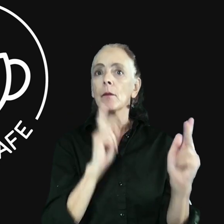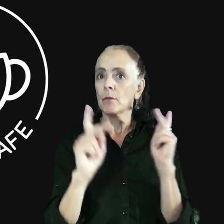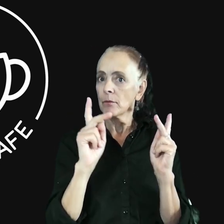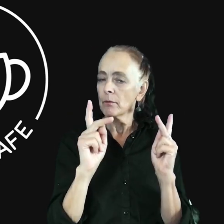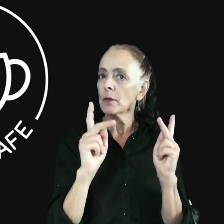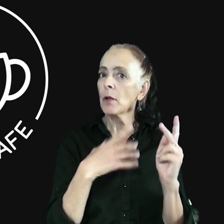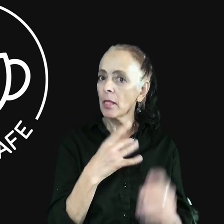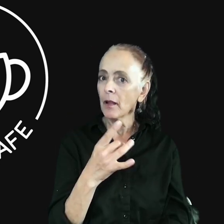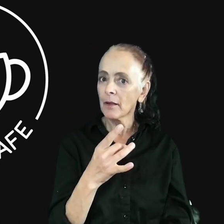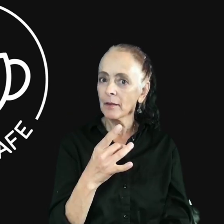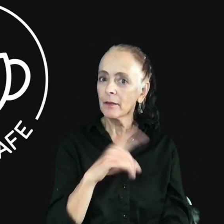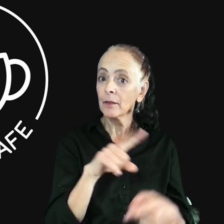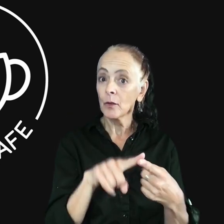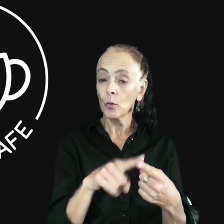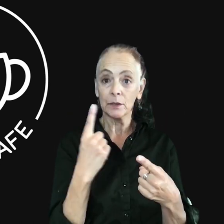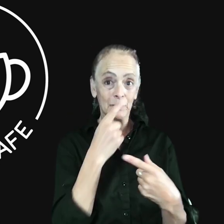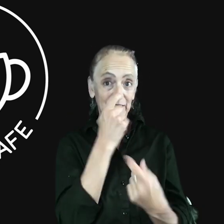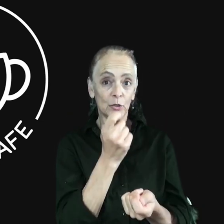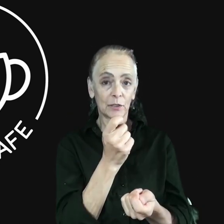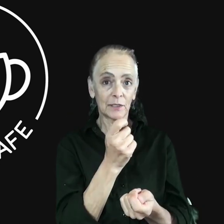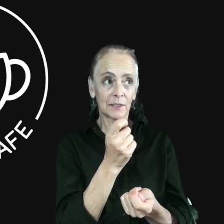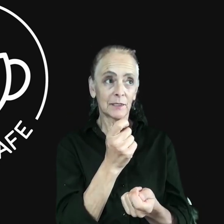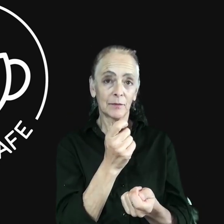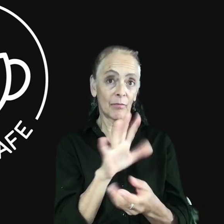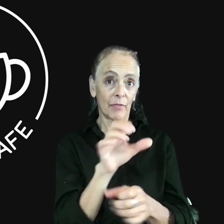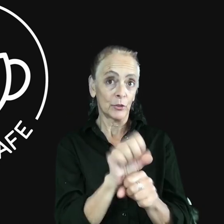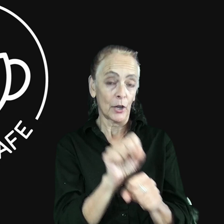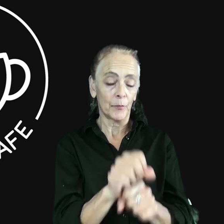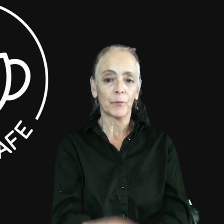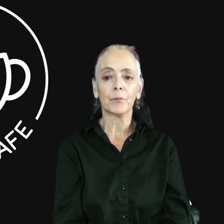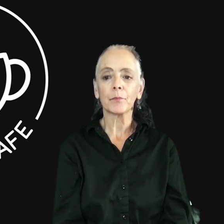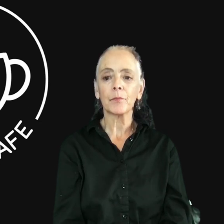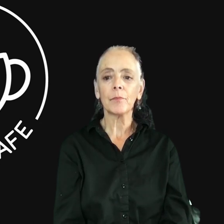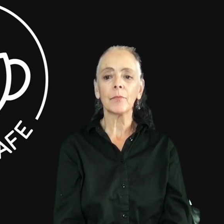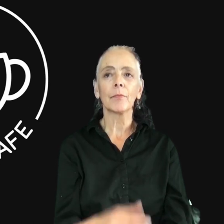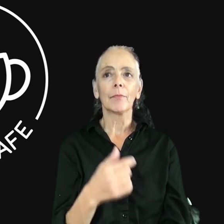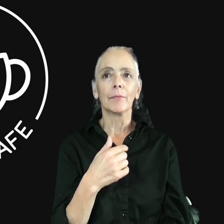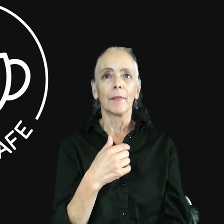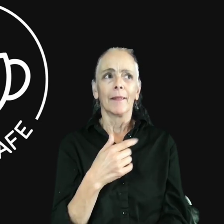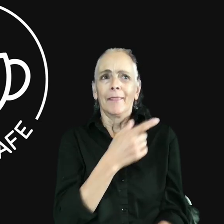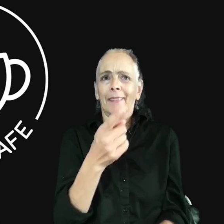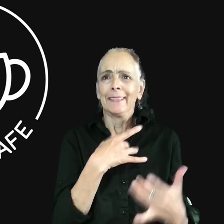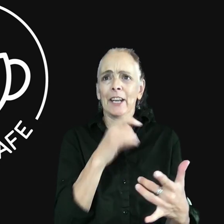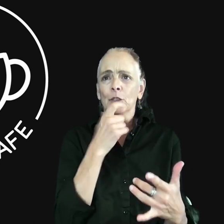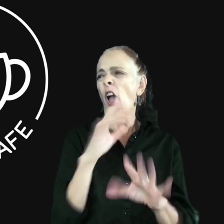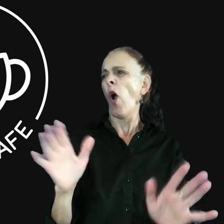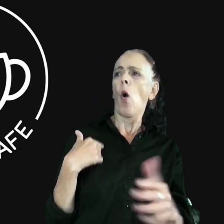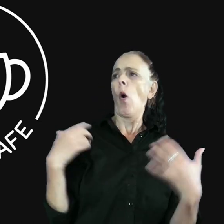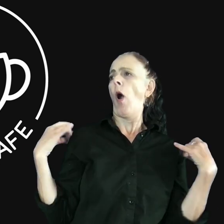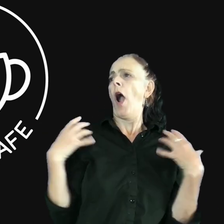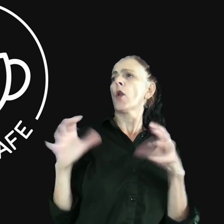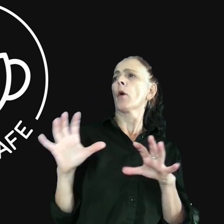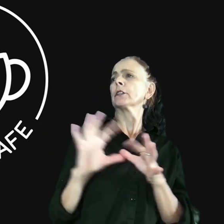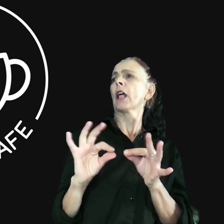uh when someone is interested in their job so uh i won't see people telling you no i don't want to tell you about my job i